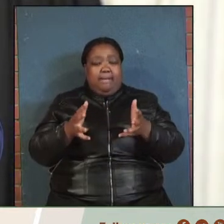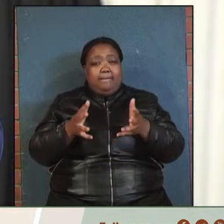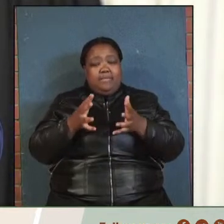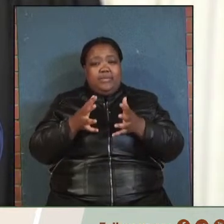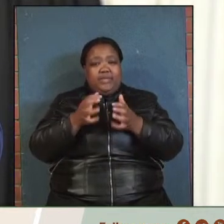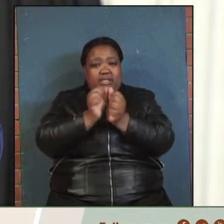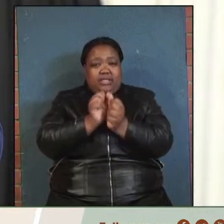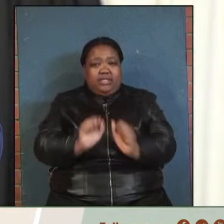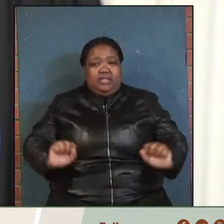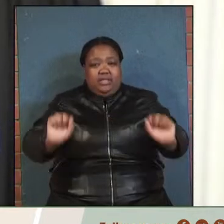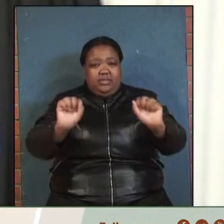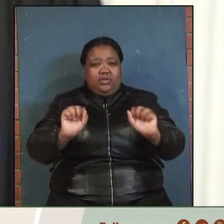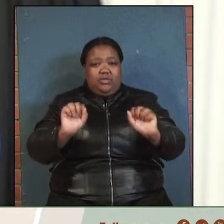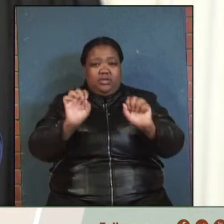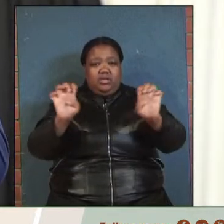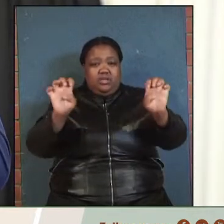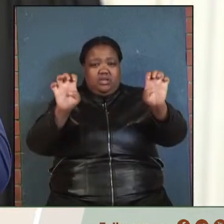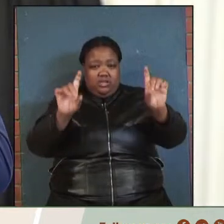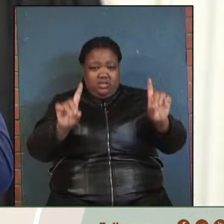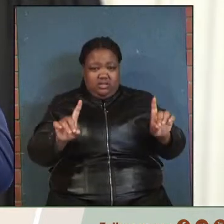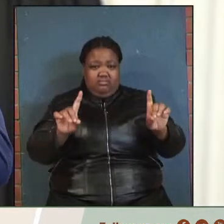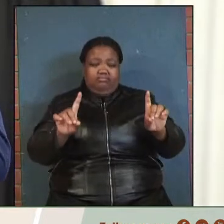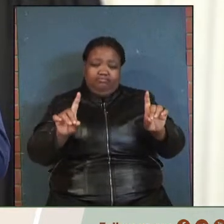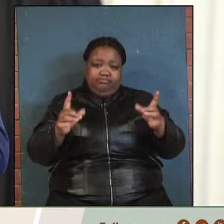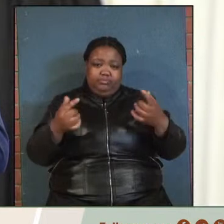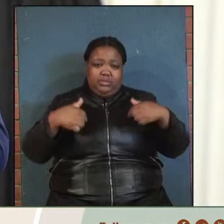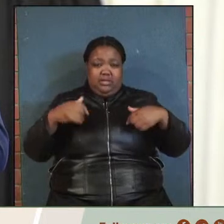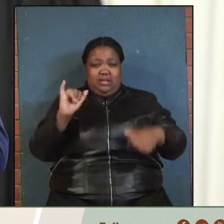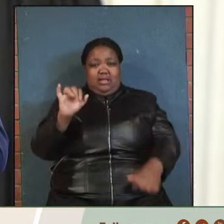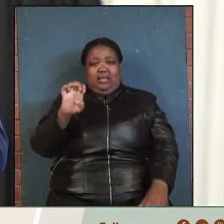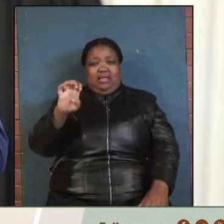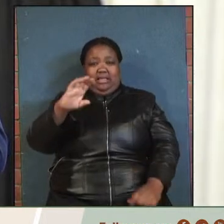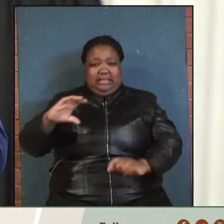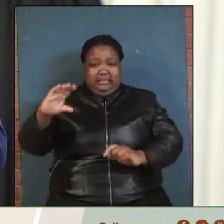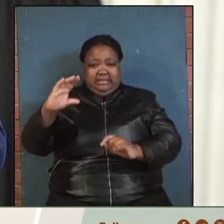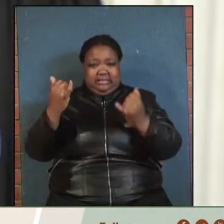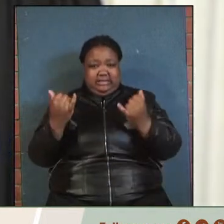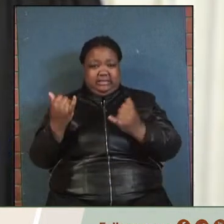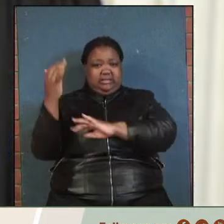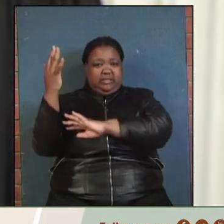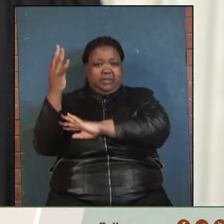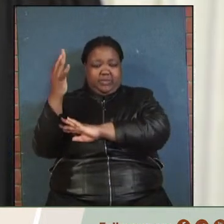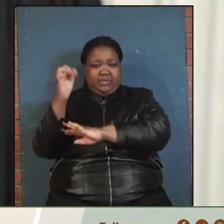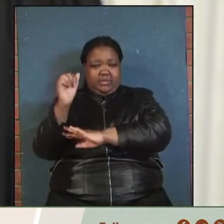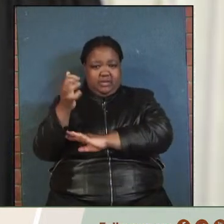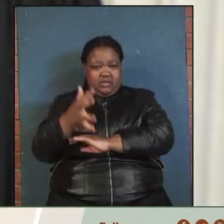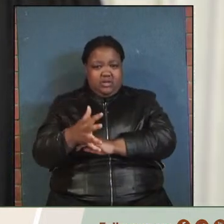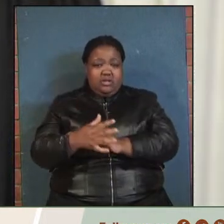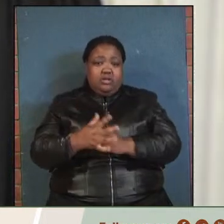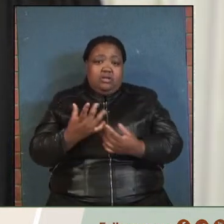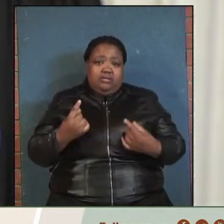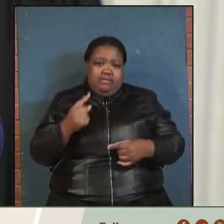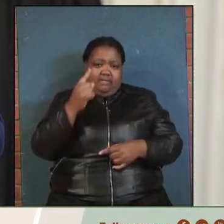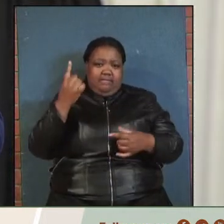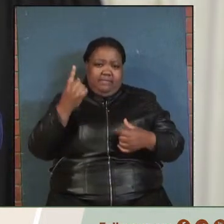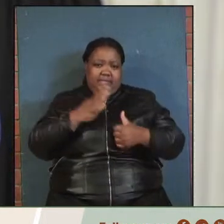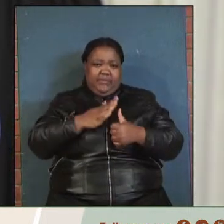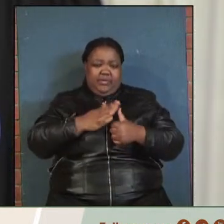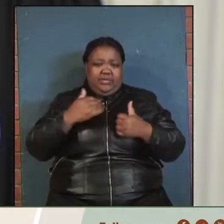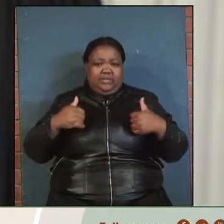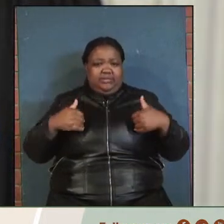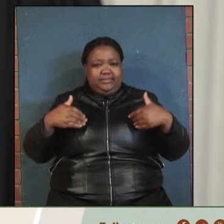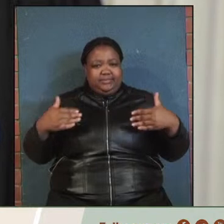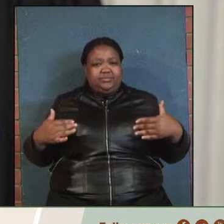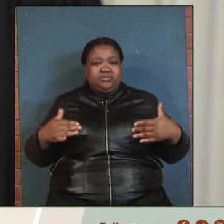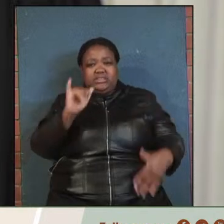the IEC addressing the House. And let me first start by saying that the